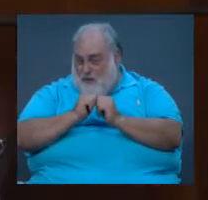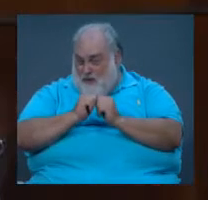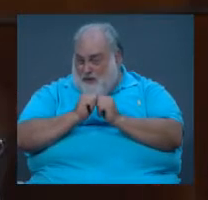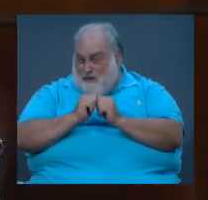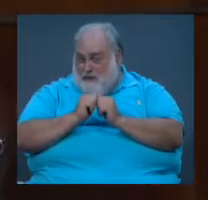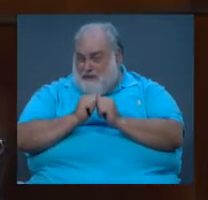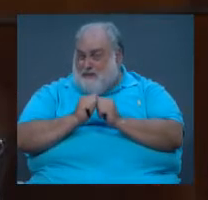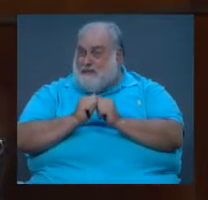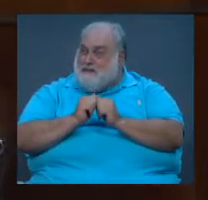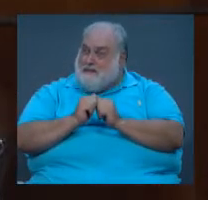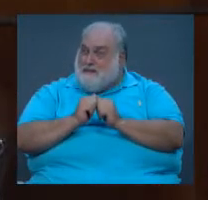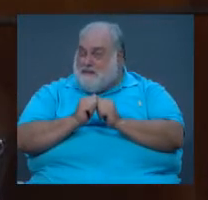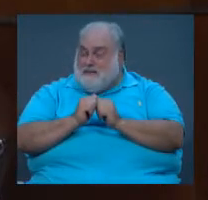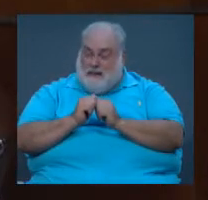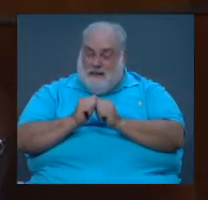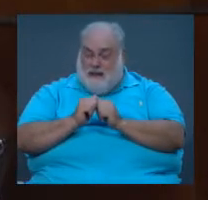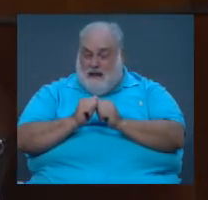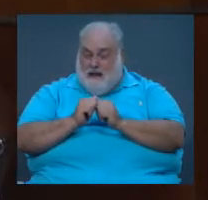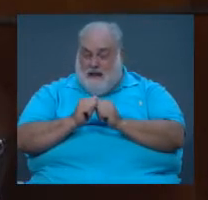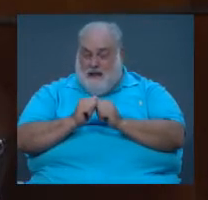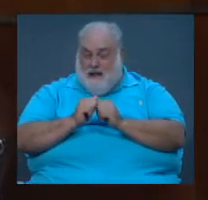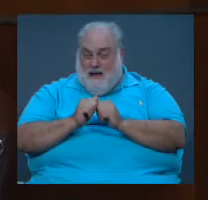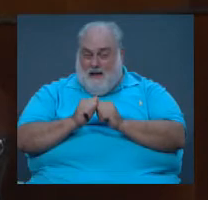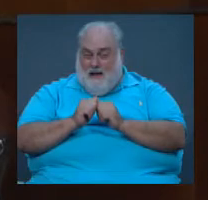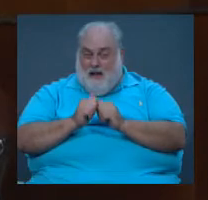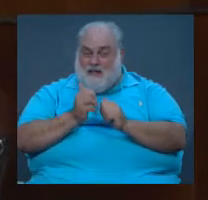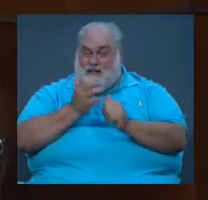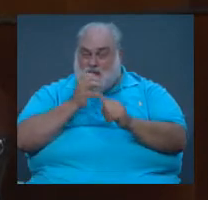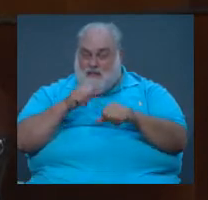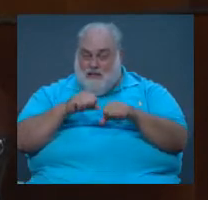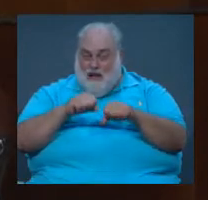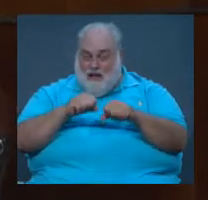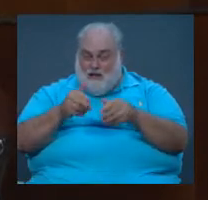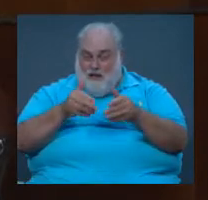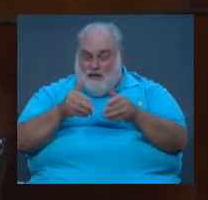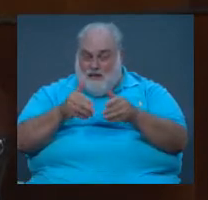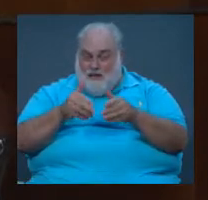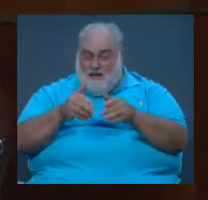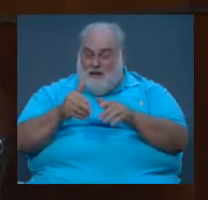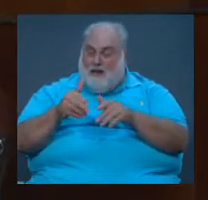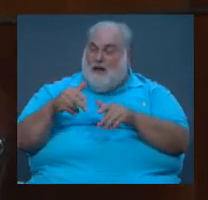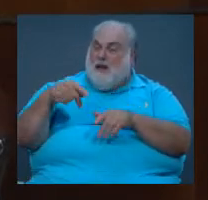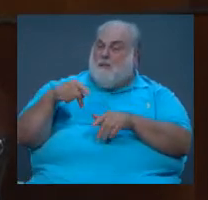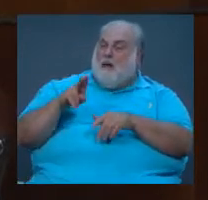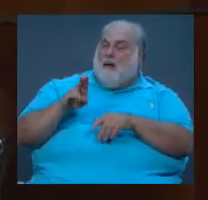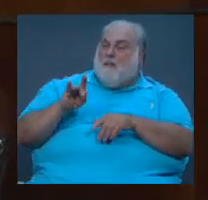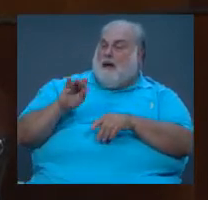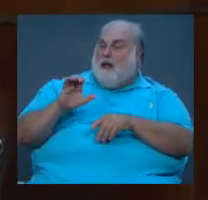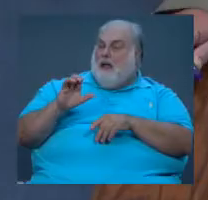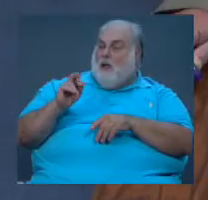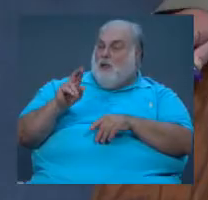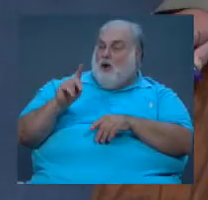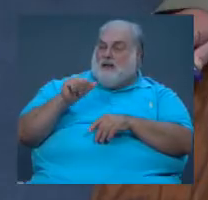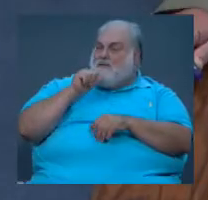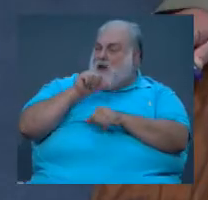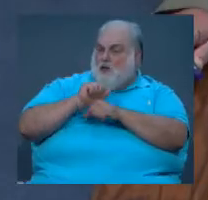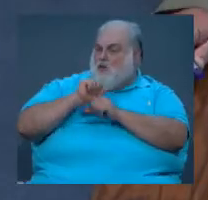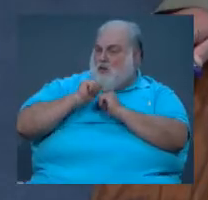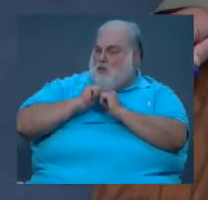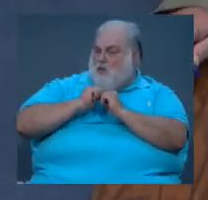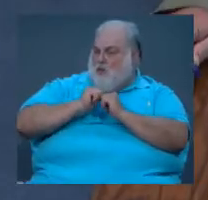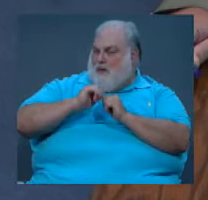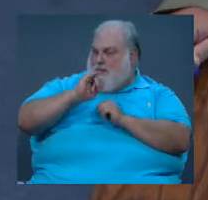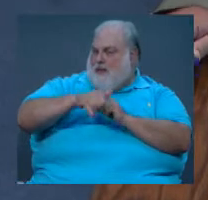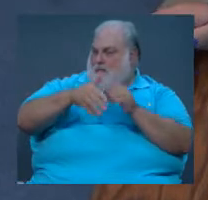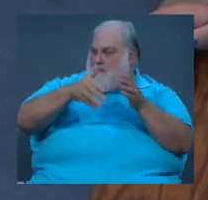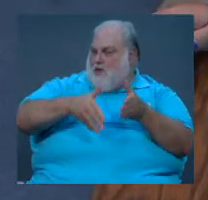a lawn service company to do sidewalk construction. Public Works has not. We have not dealt with this contractor.